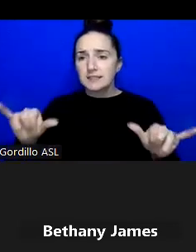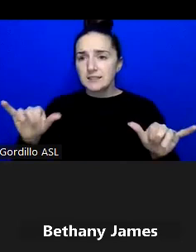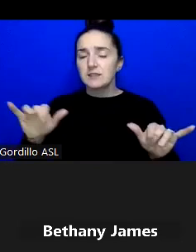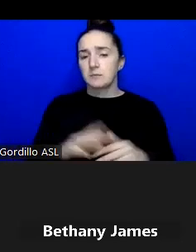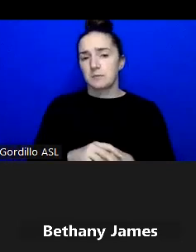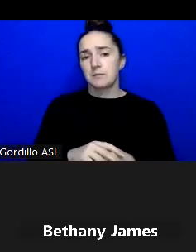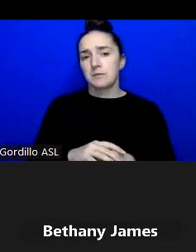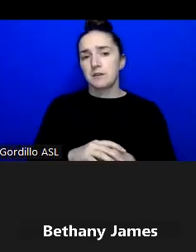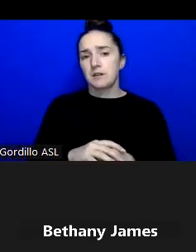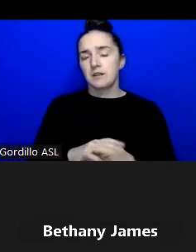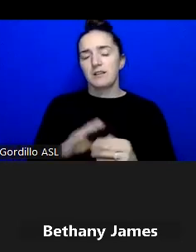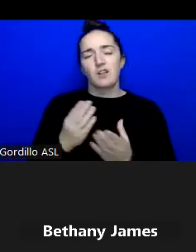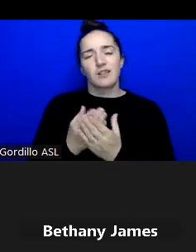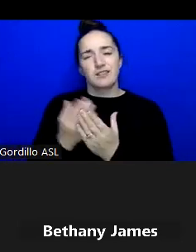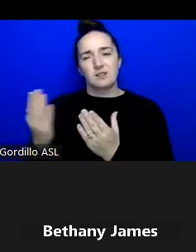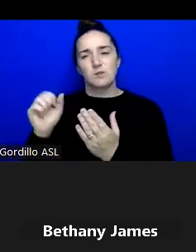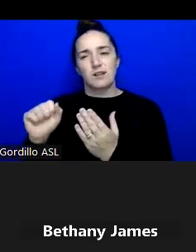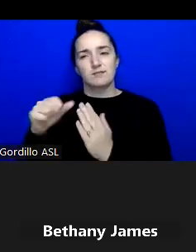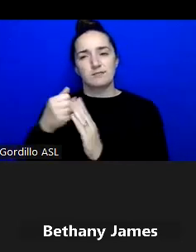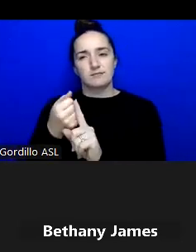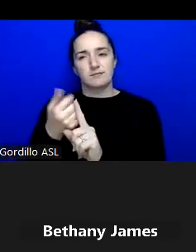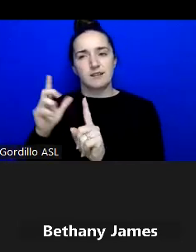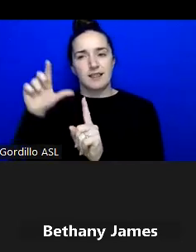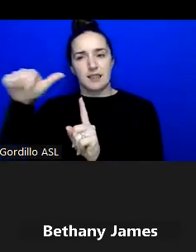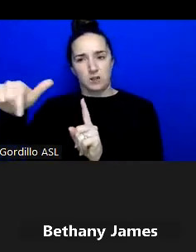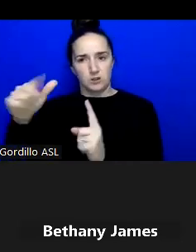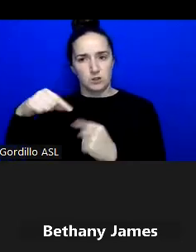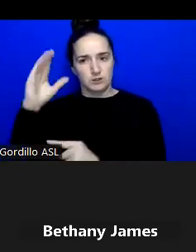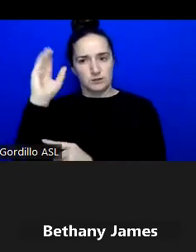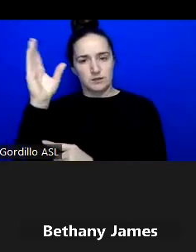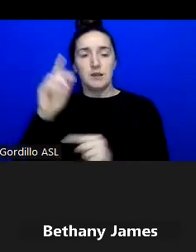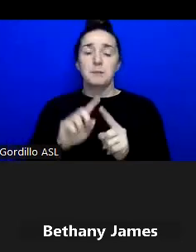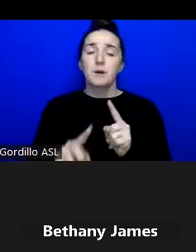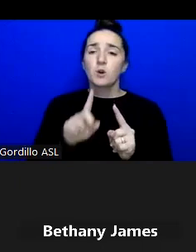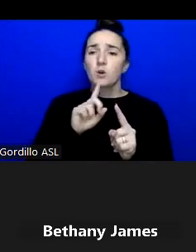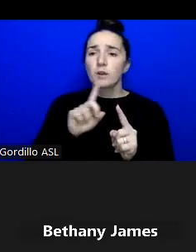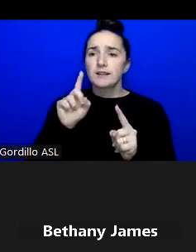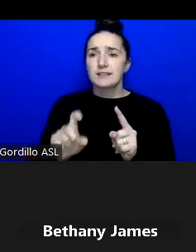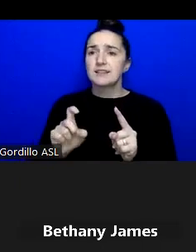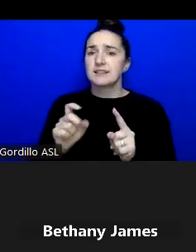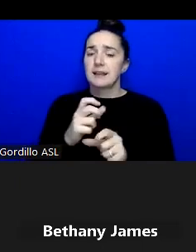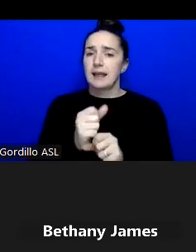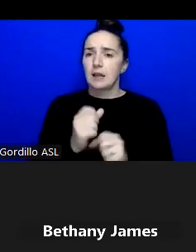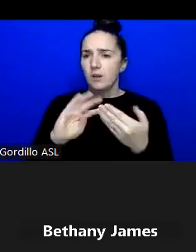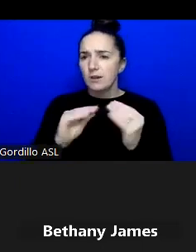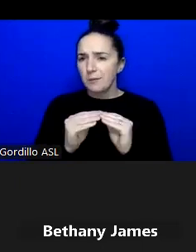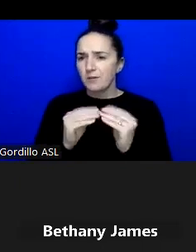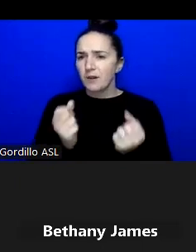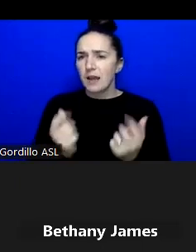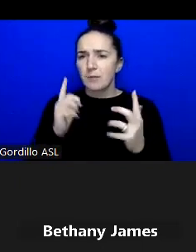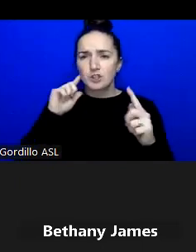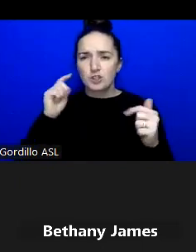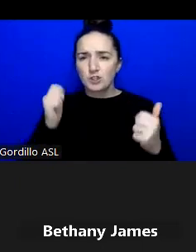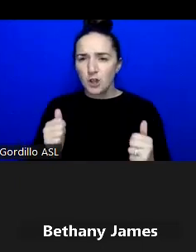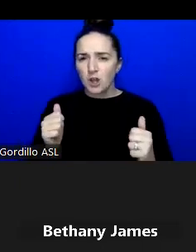deeper in a later portion of this presentation, but quantifying the hearing loss and qualifying the hearing loss, actually giving them